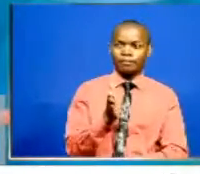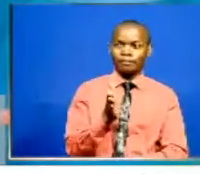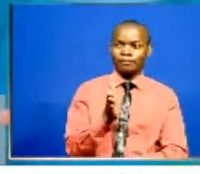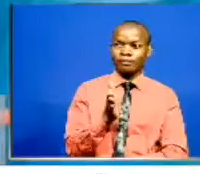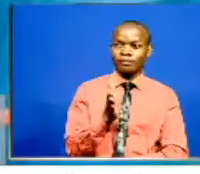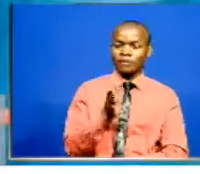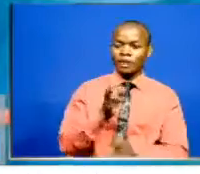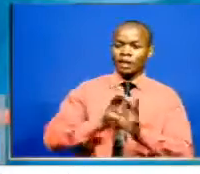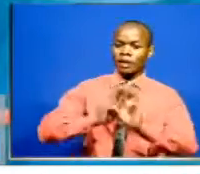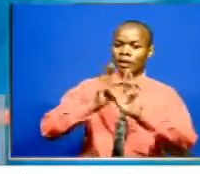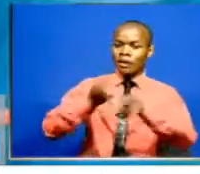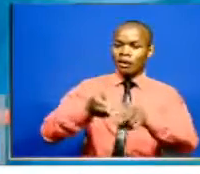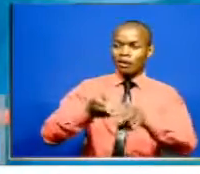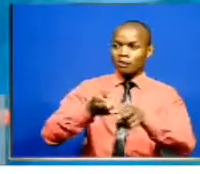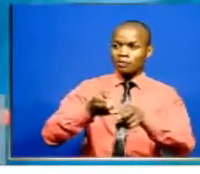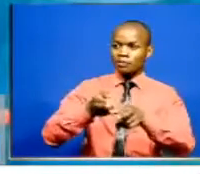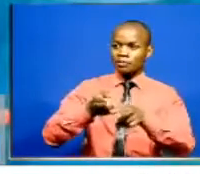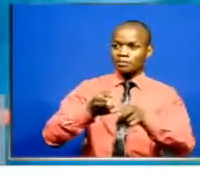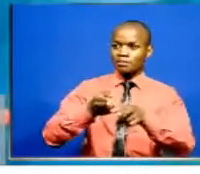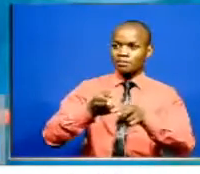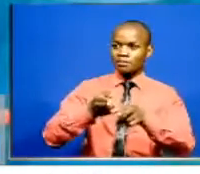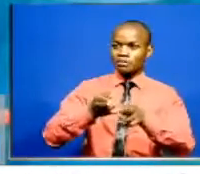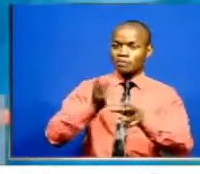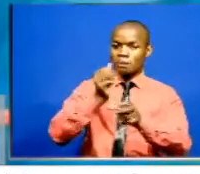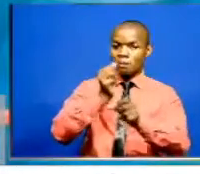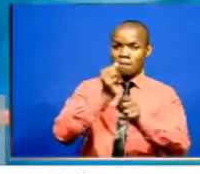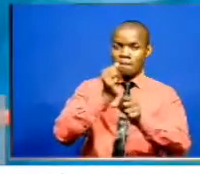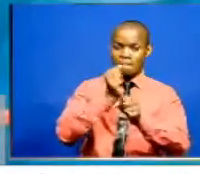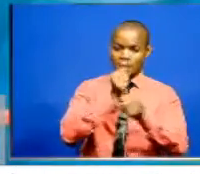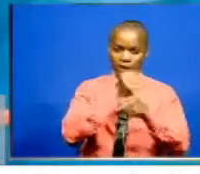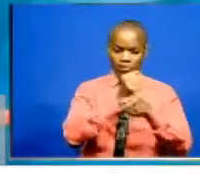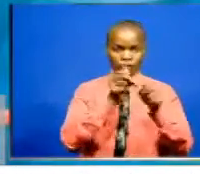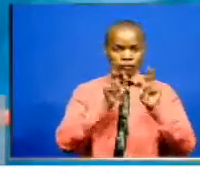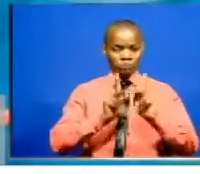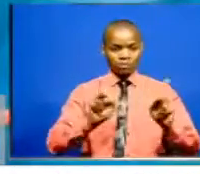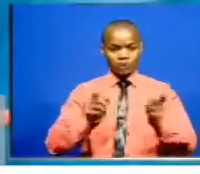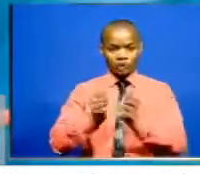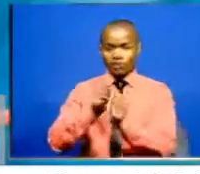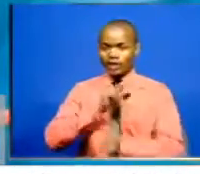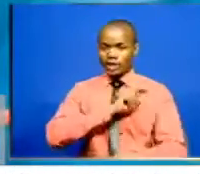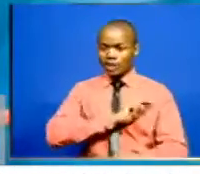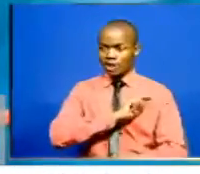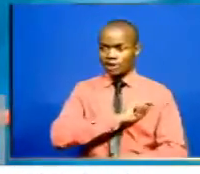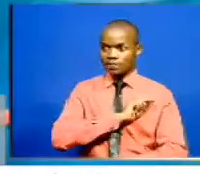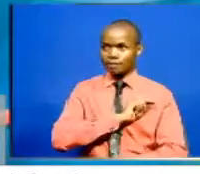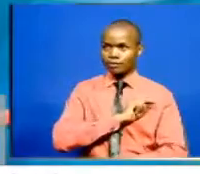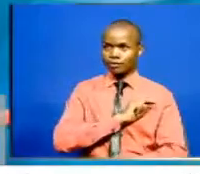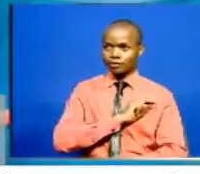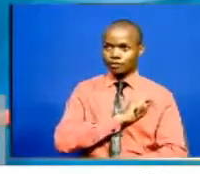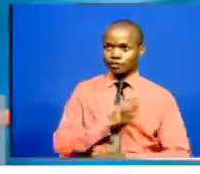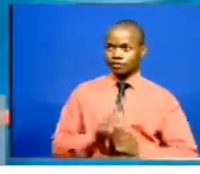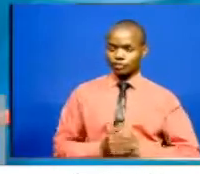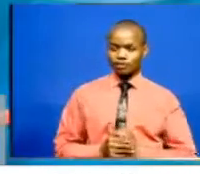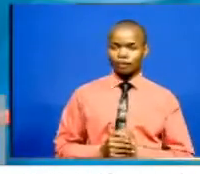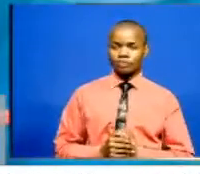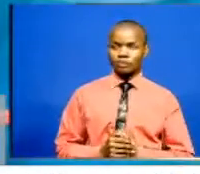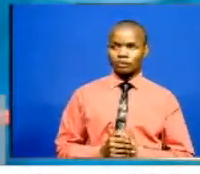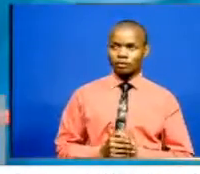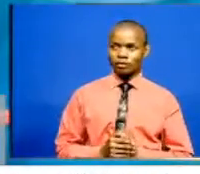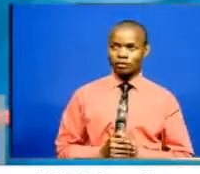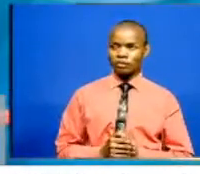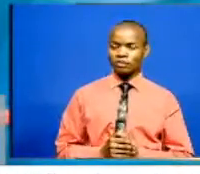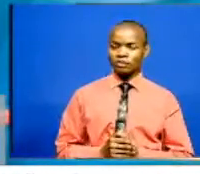on making peace with nature. Mm-hmm. At the same, it is a very